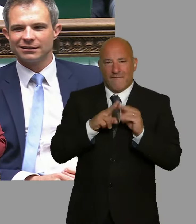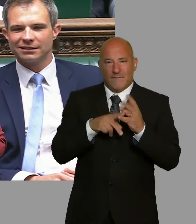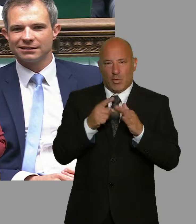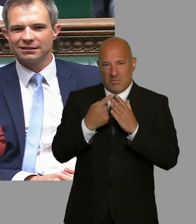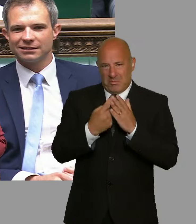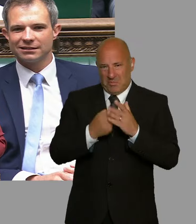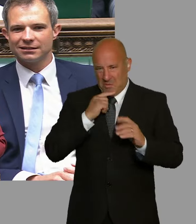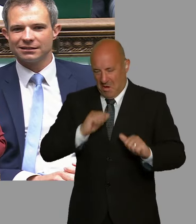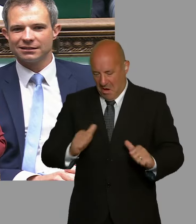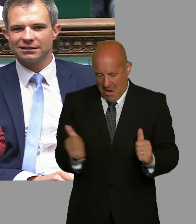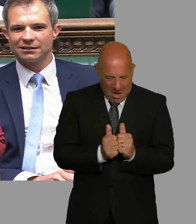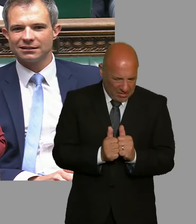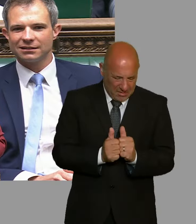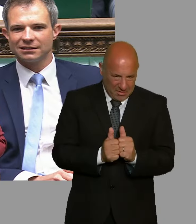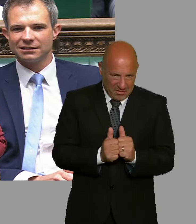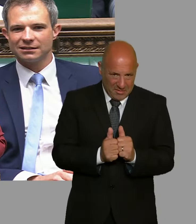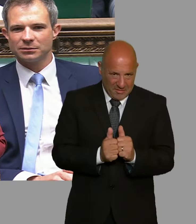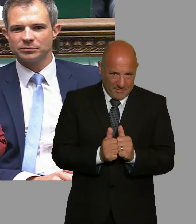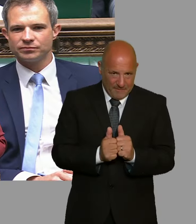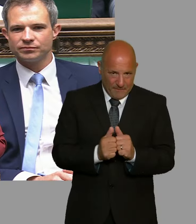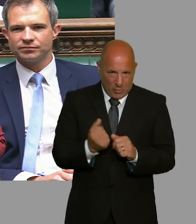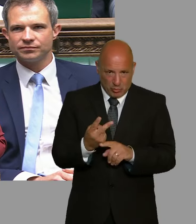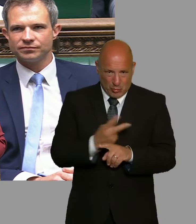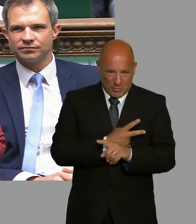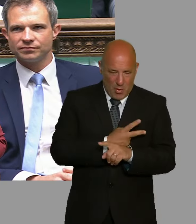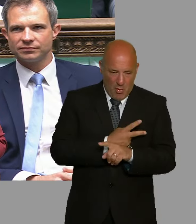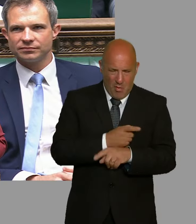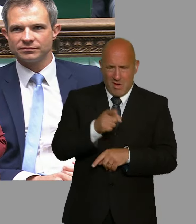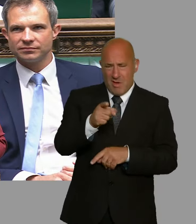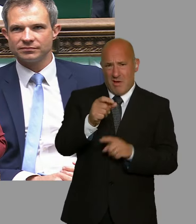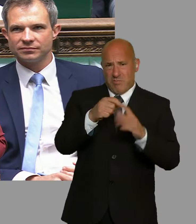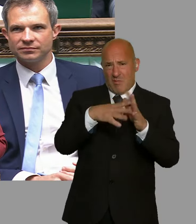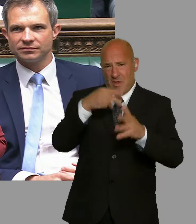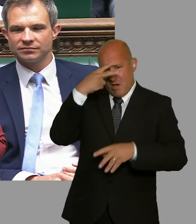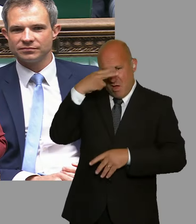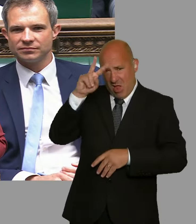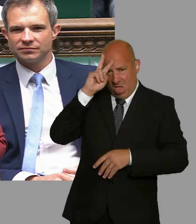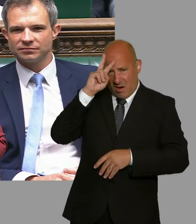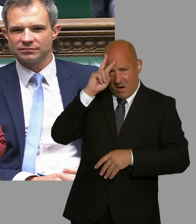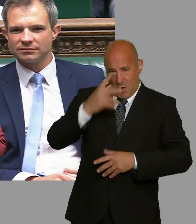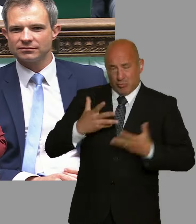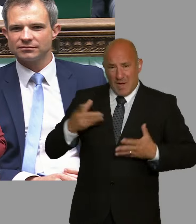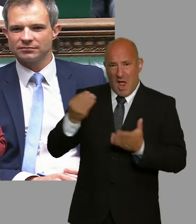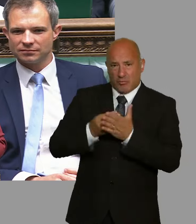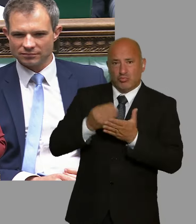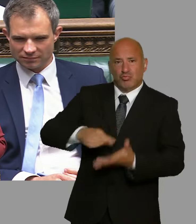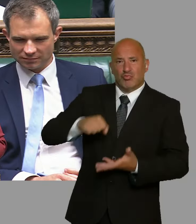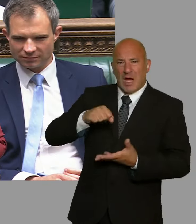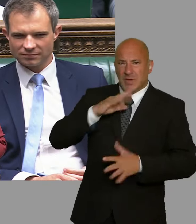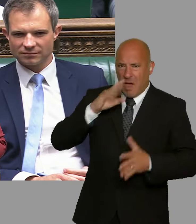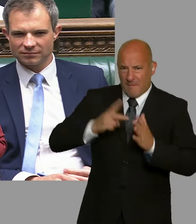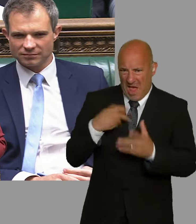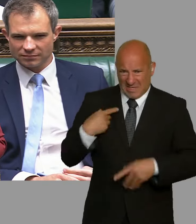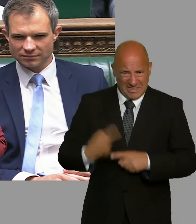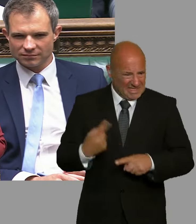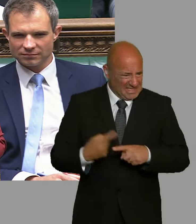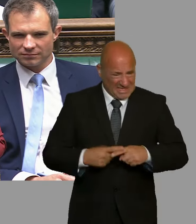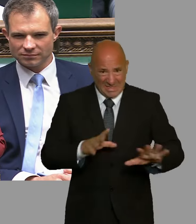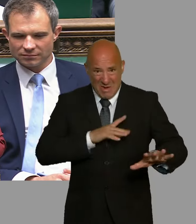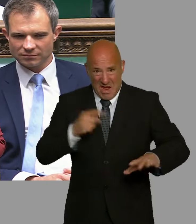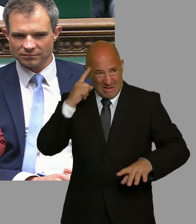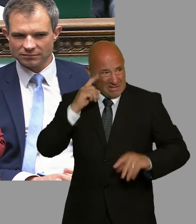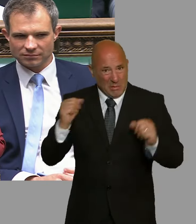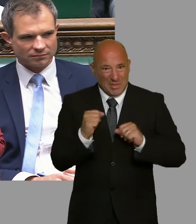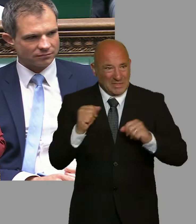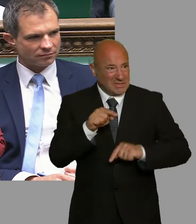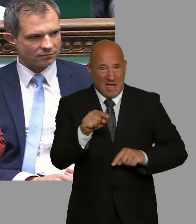of the pensioners who want to know, can the Prime Minister be clear with us here and now? How many of the 10 million